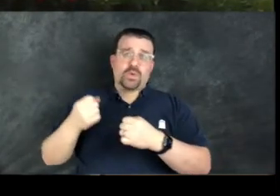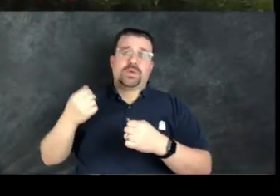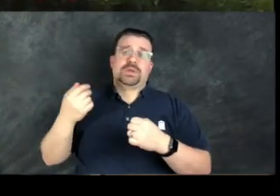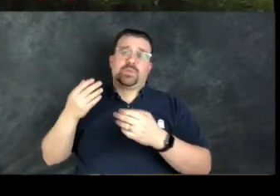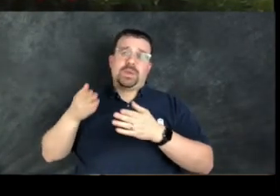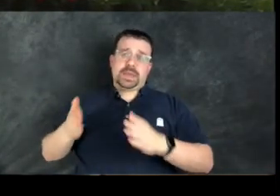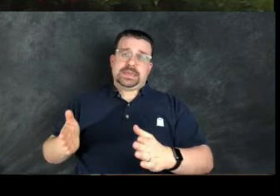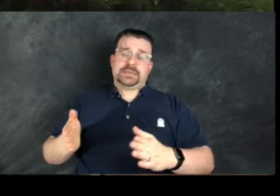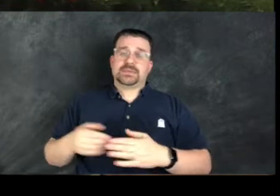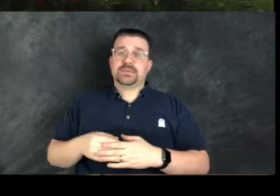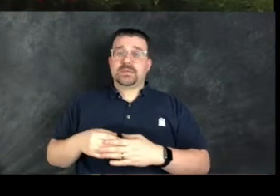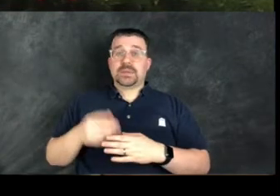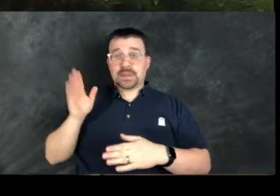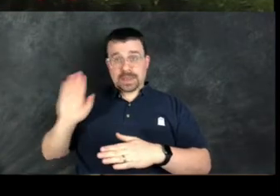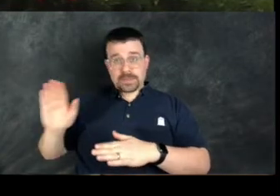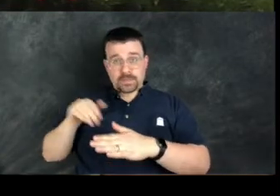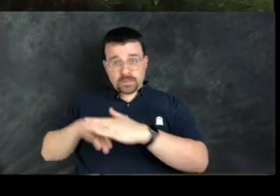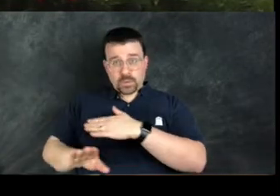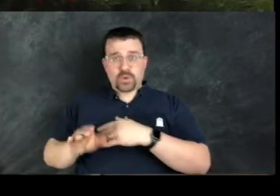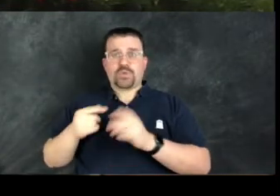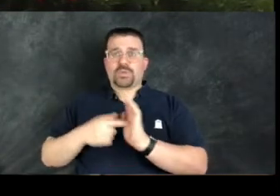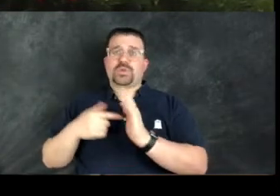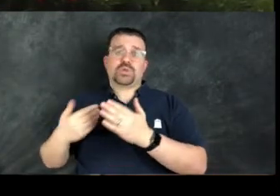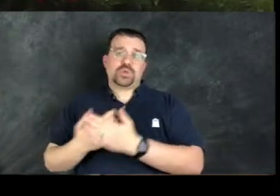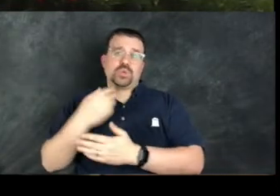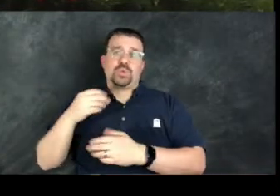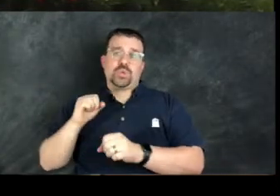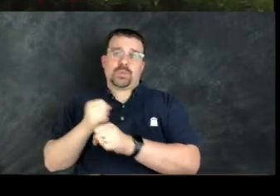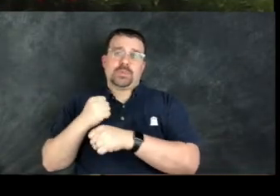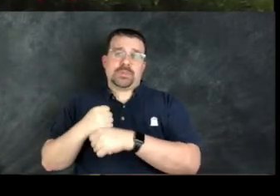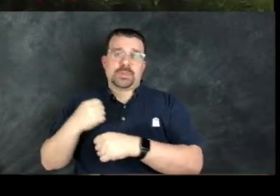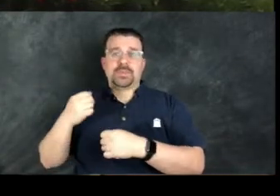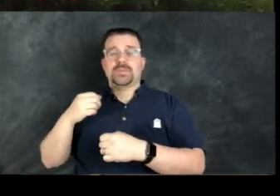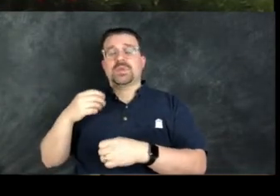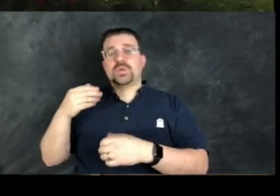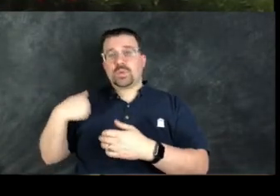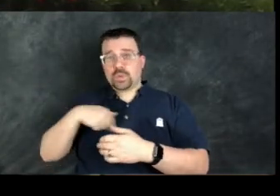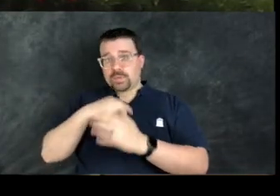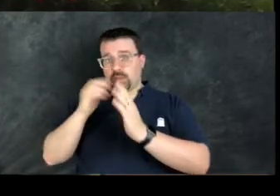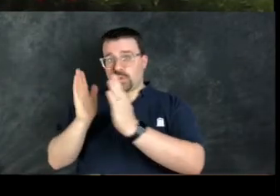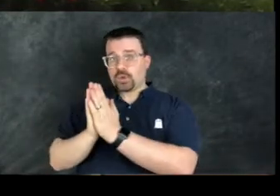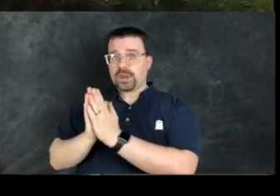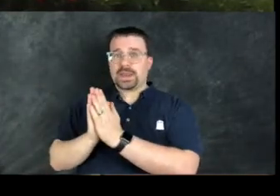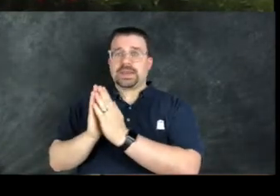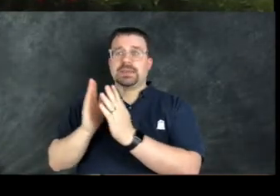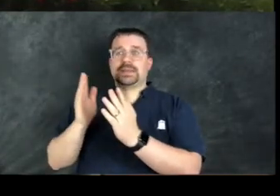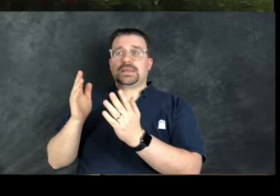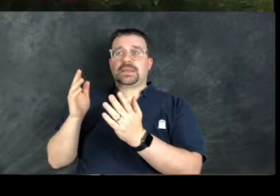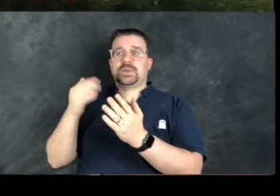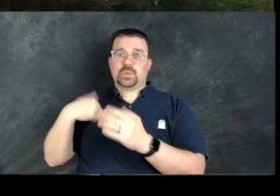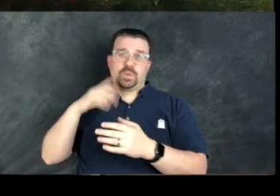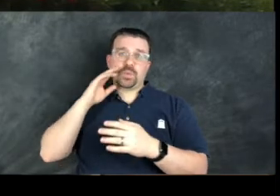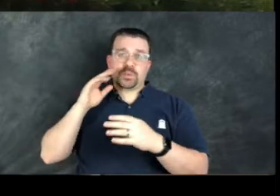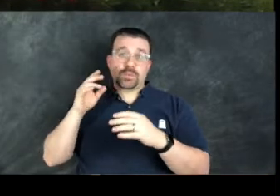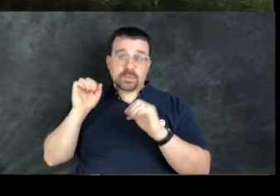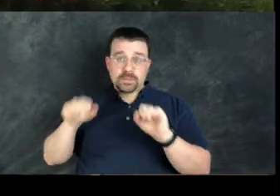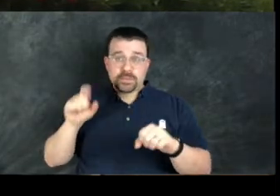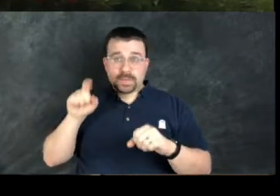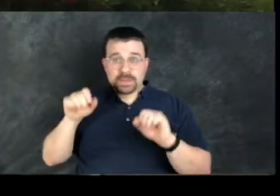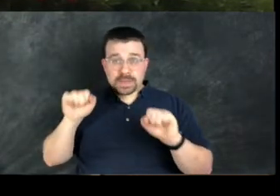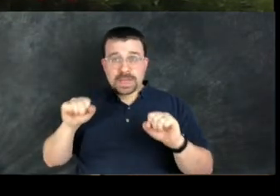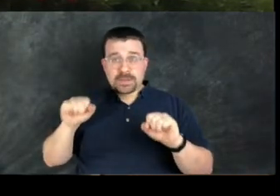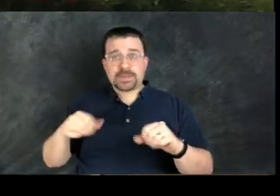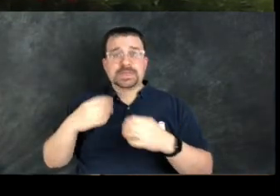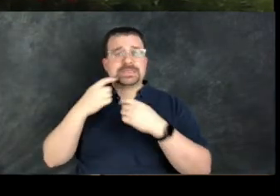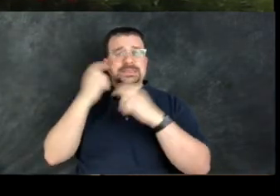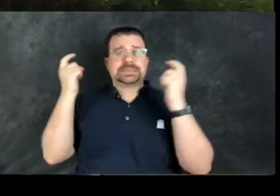birth represents the new creation that we pray we will be able to celebrate